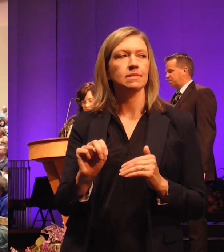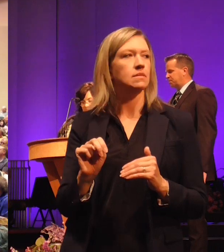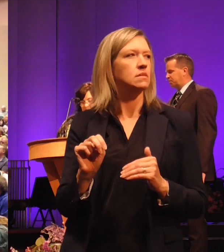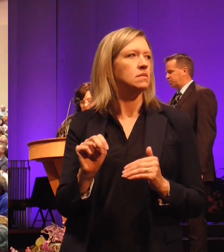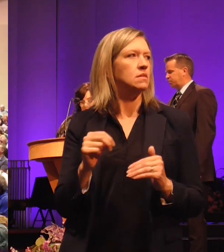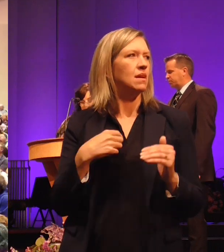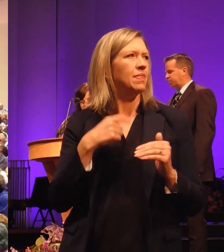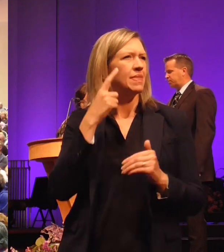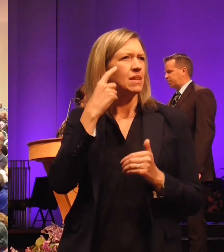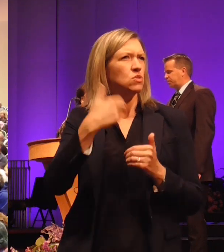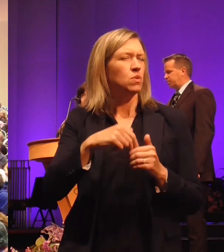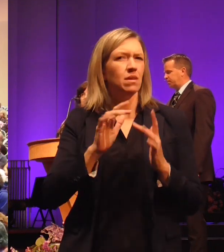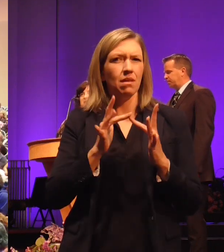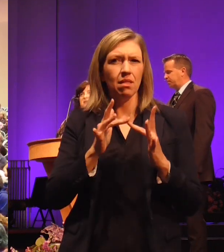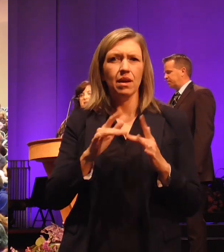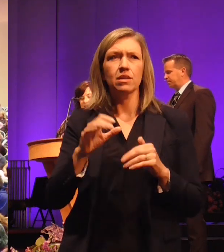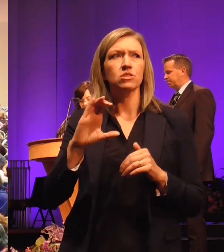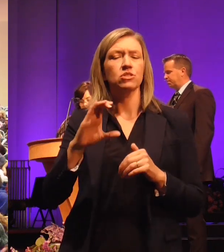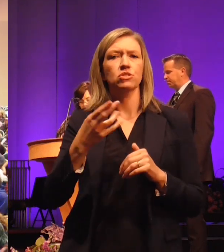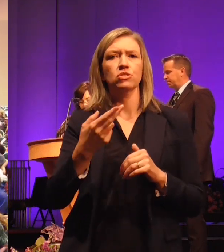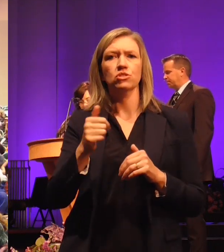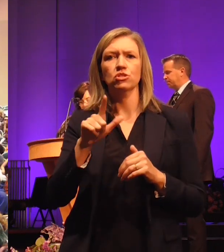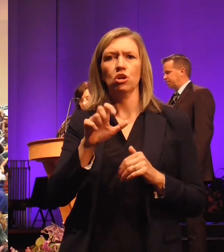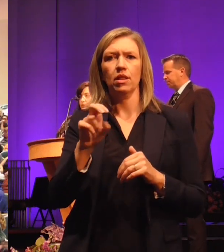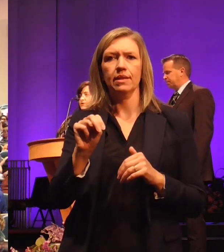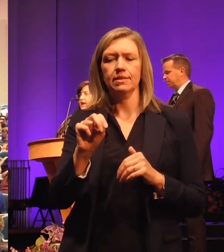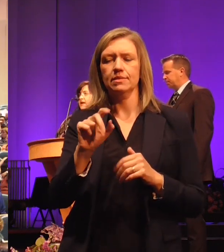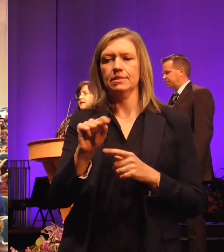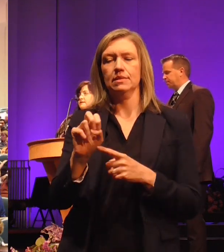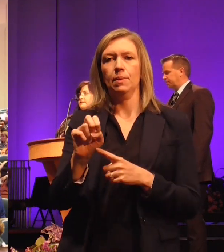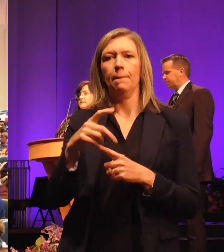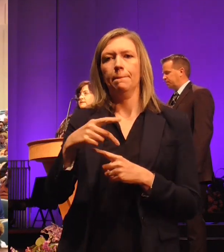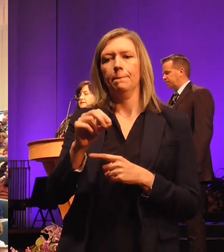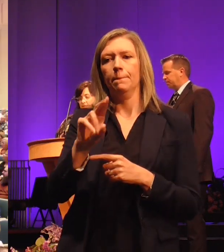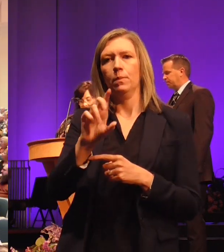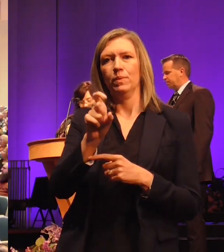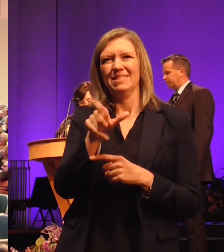And I think joining us online, Charlotte Pusey and Jerry Pusey,